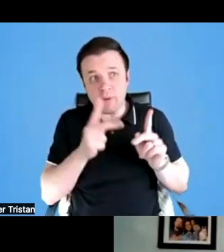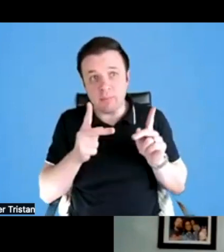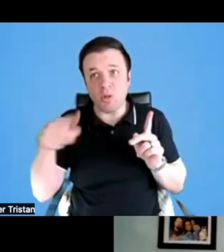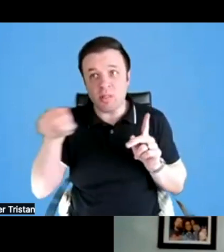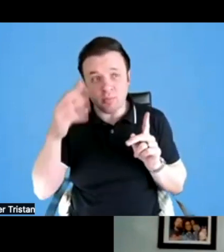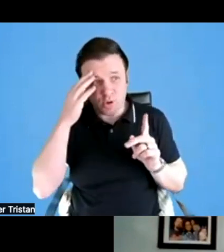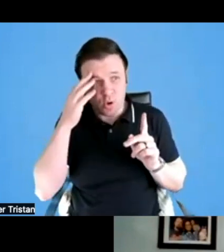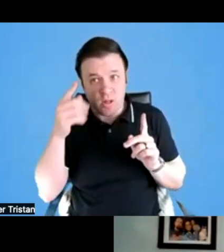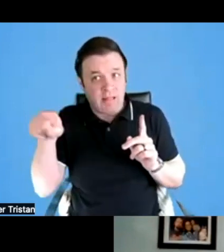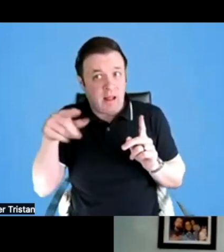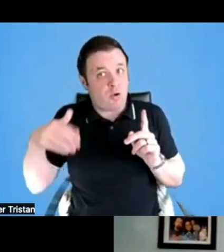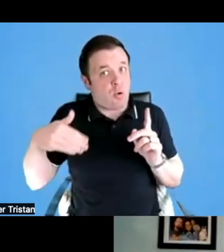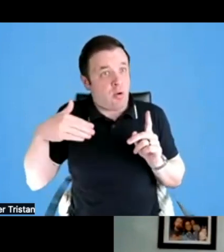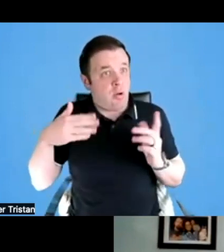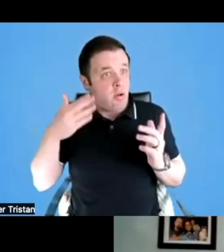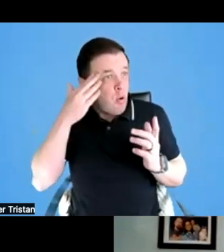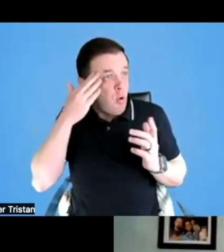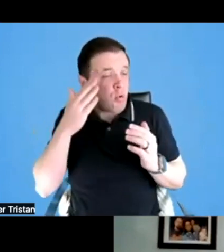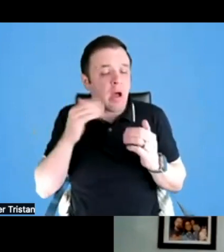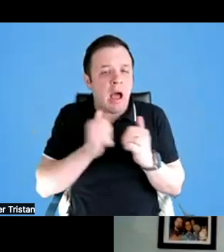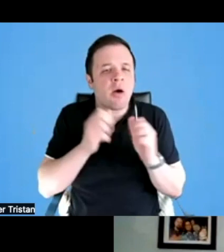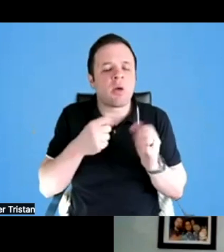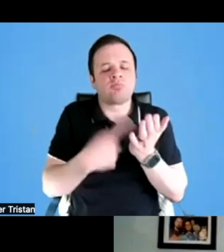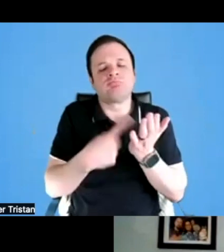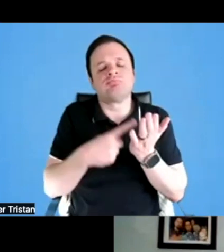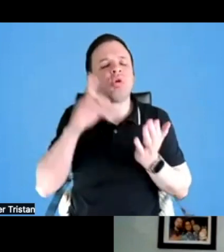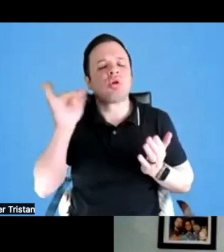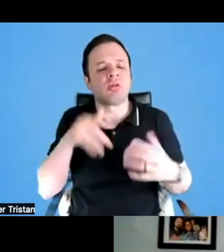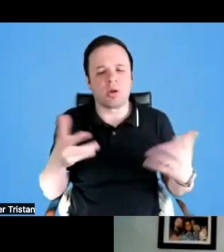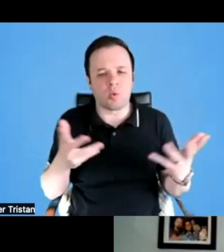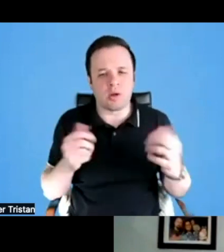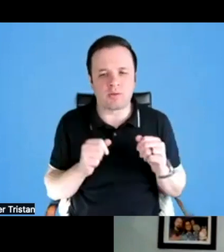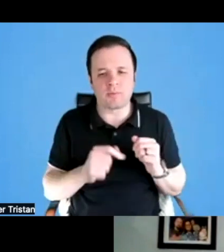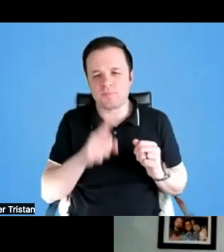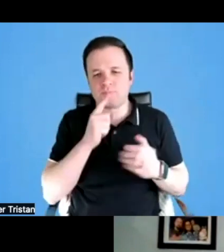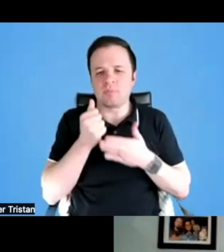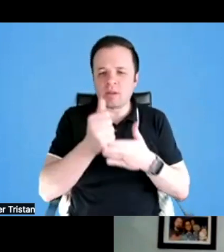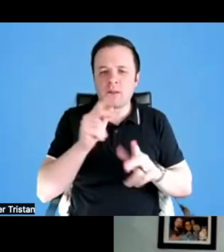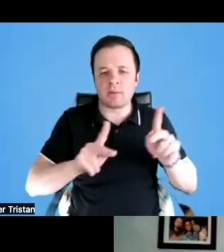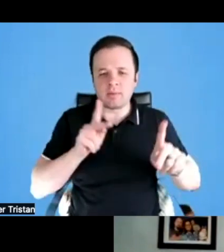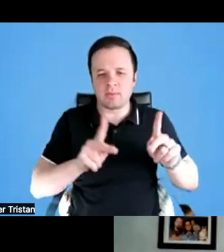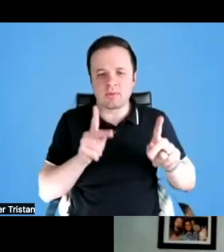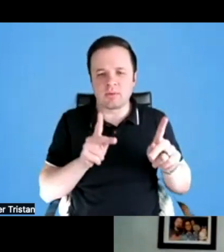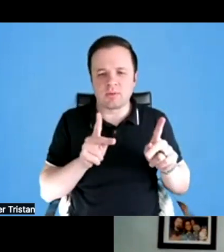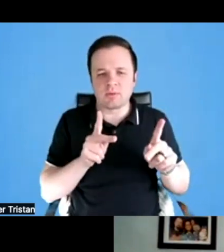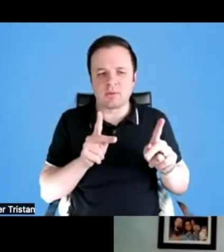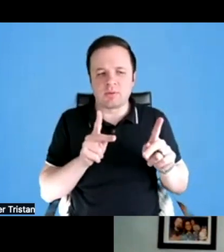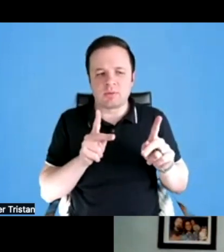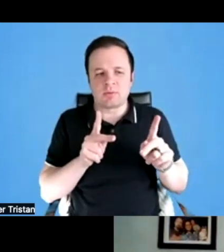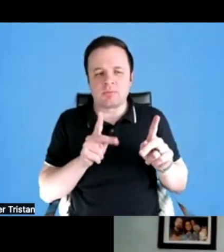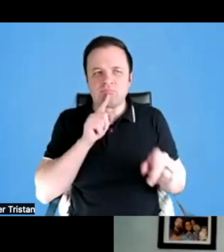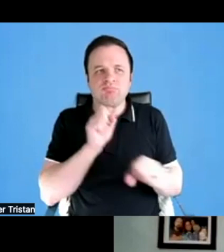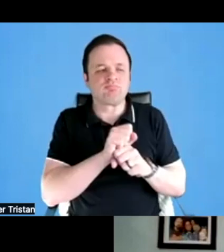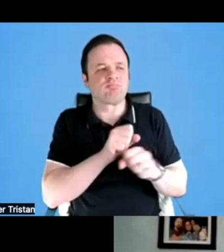And can there be ways that we talk with you about what that could look like? So it's really helping people have real